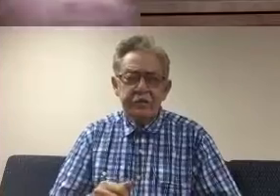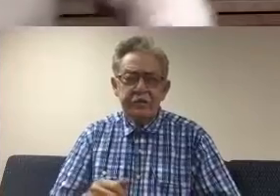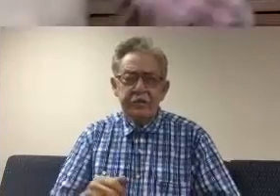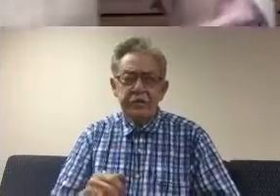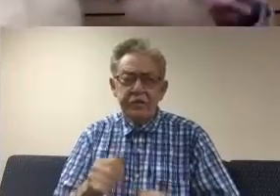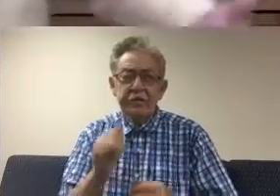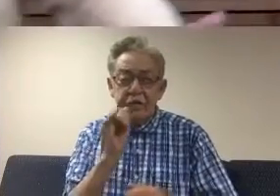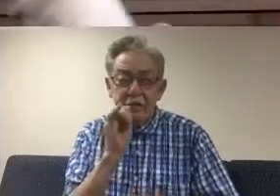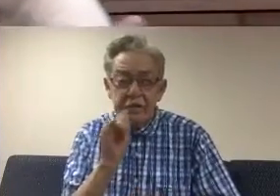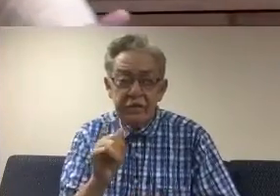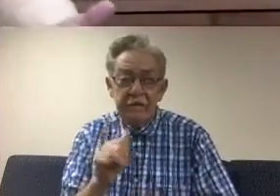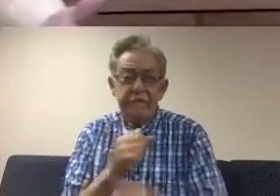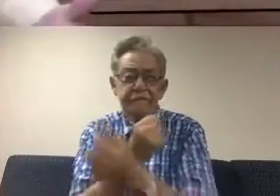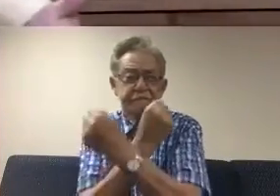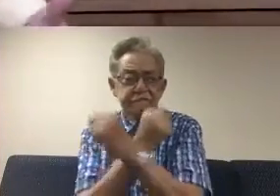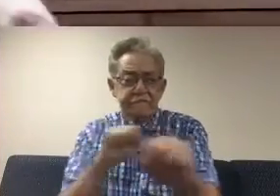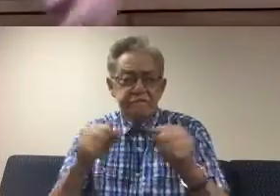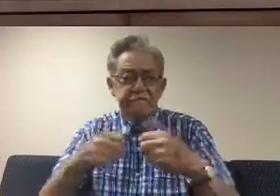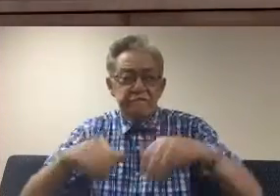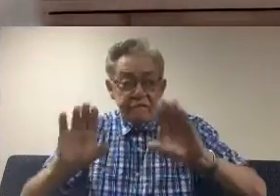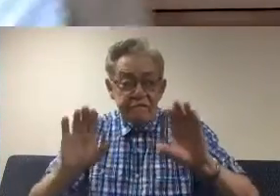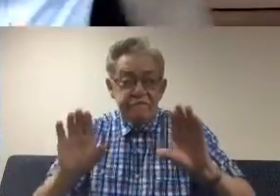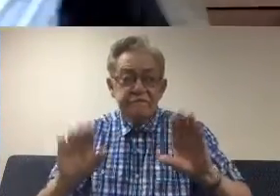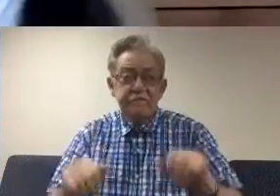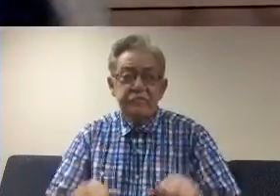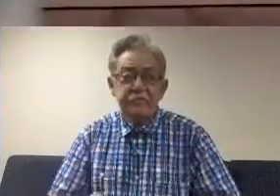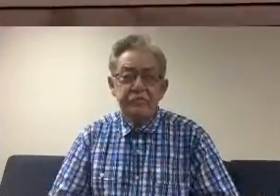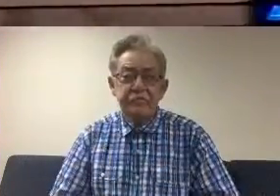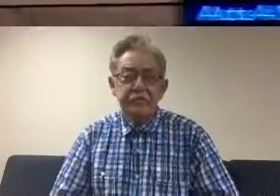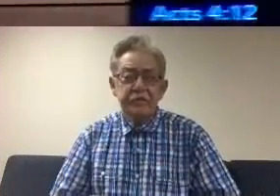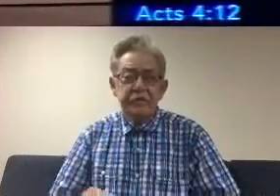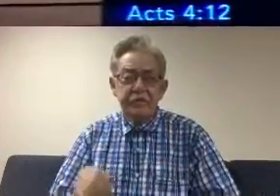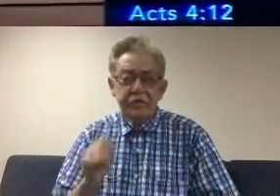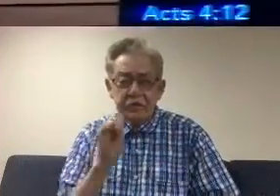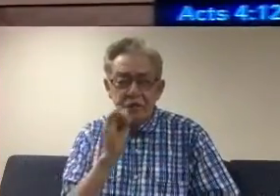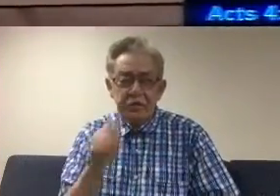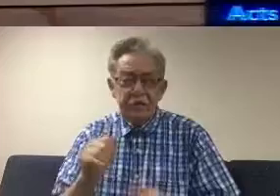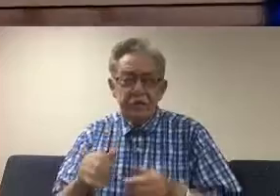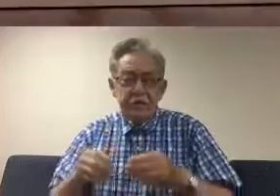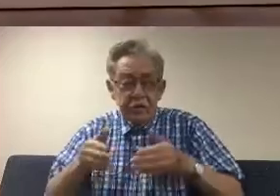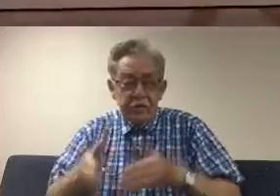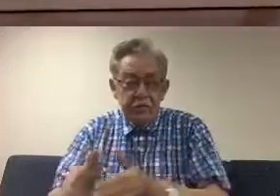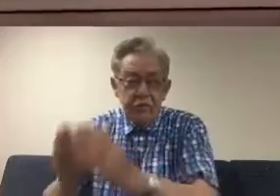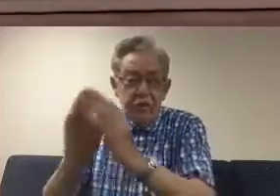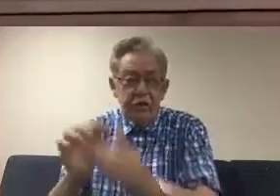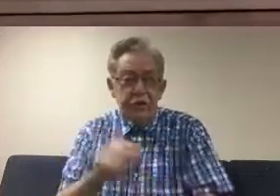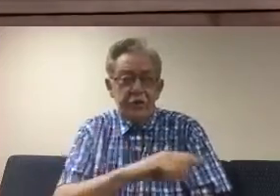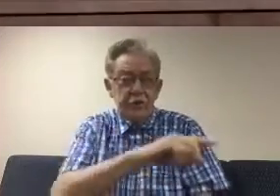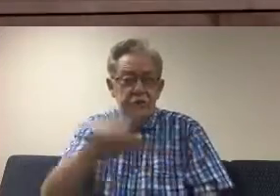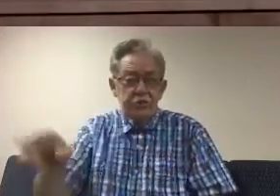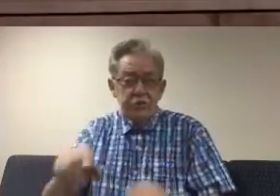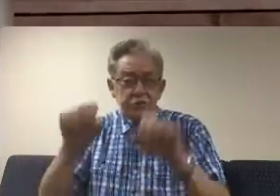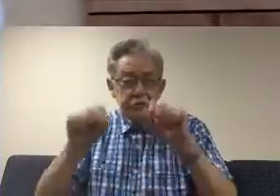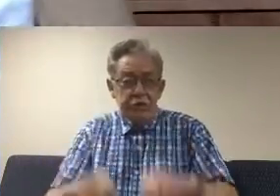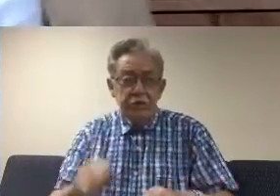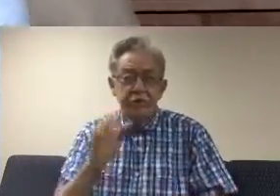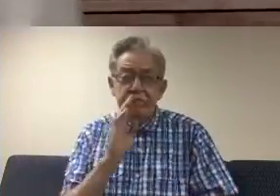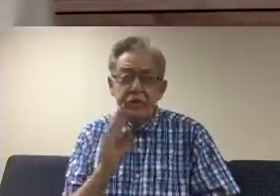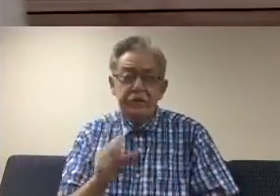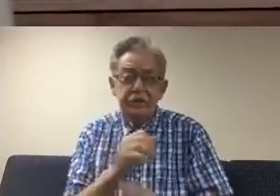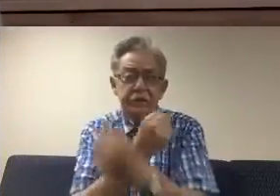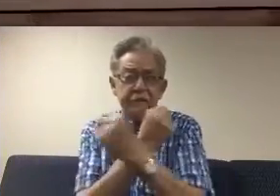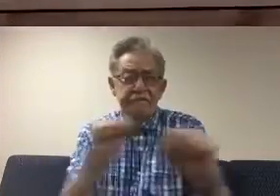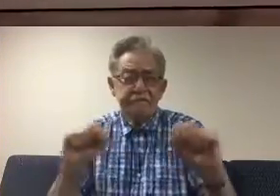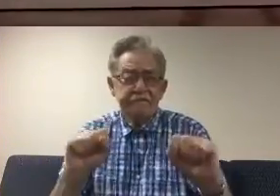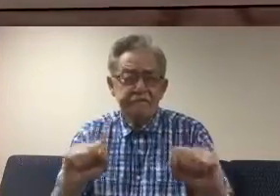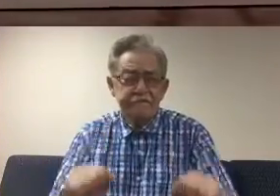there is salvation. That there is a way that you can be saved. I'm not even hearing that because I just